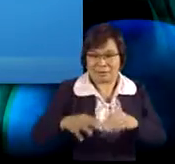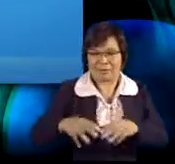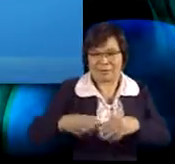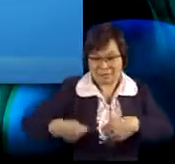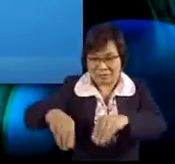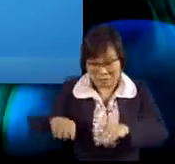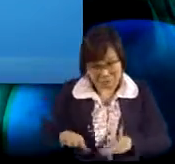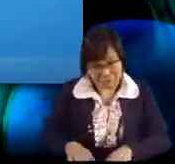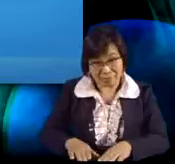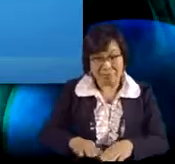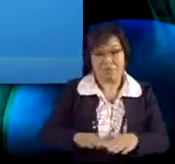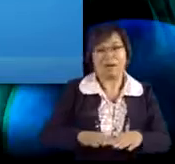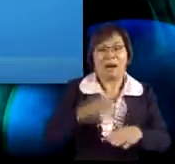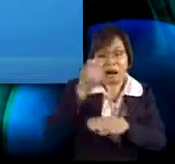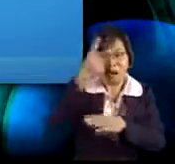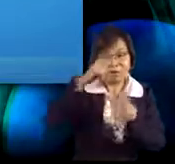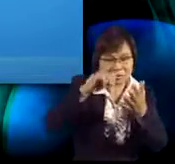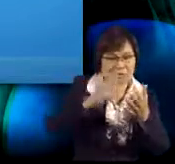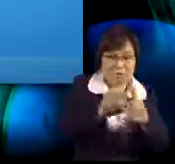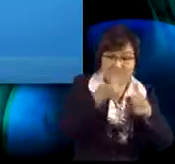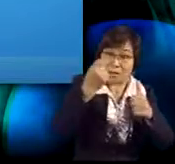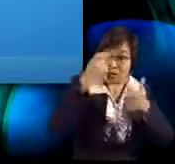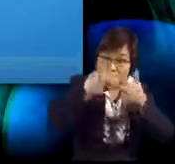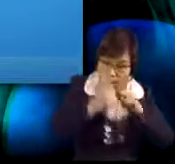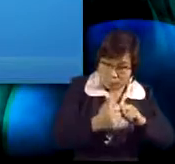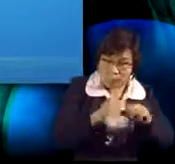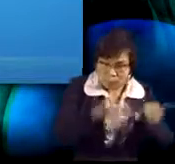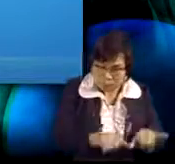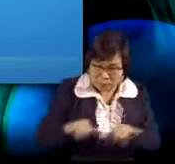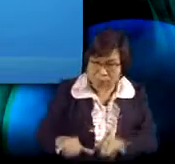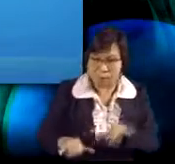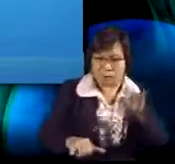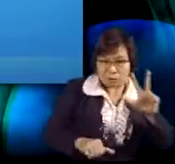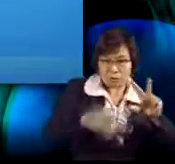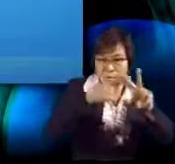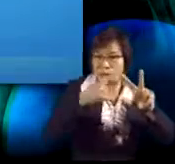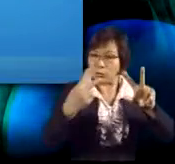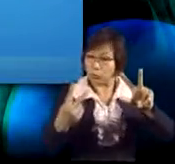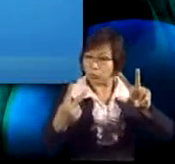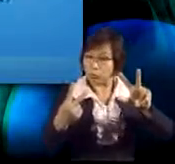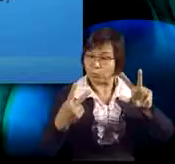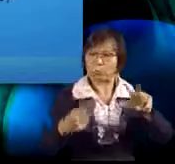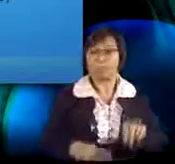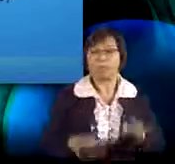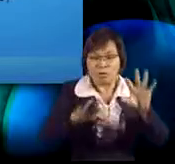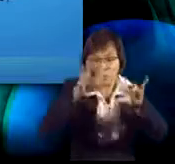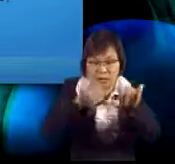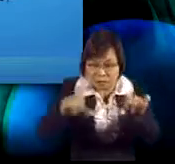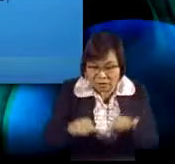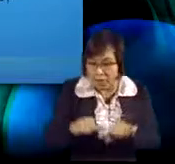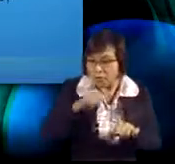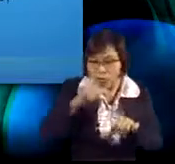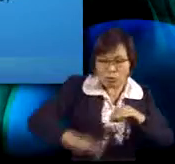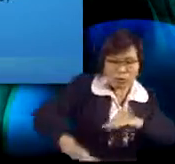guideline. First, understand the problem. Measurement of the rug is 3 centimeters by 2 meters. Find the area that is